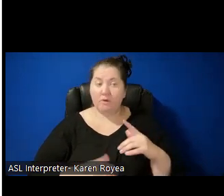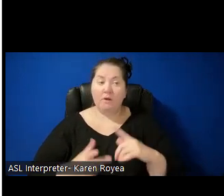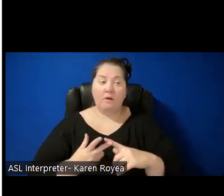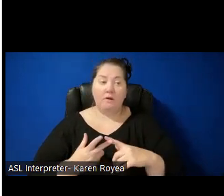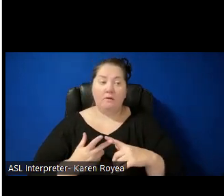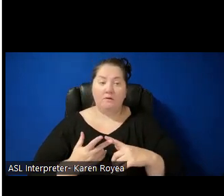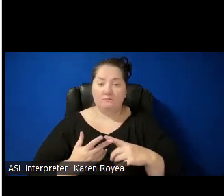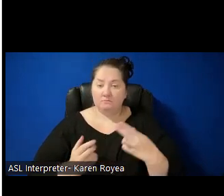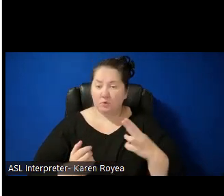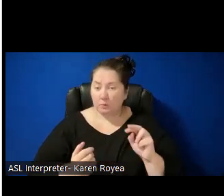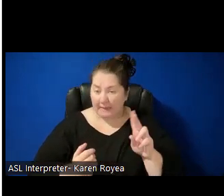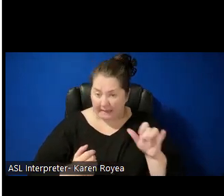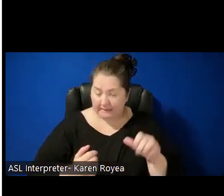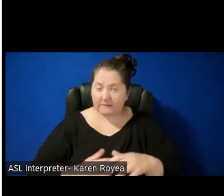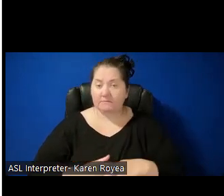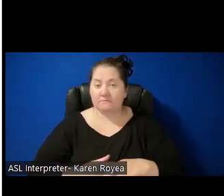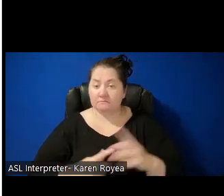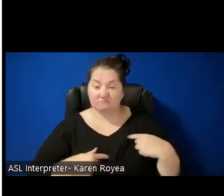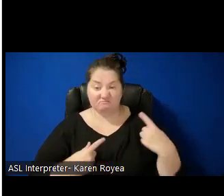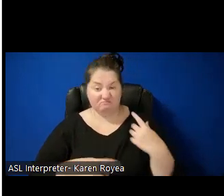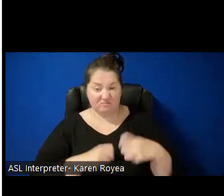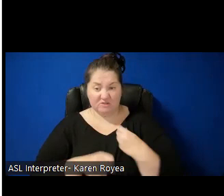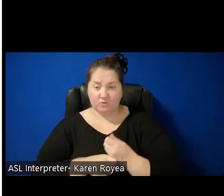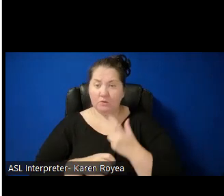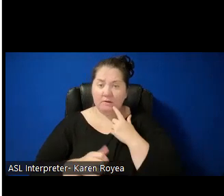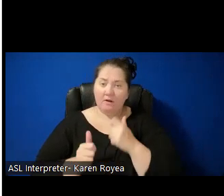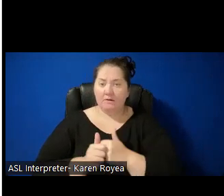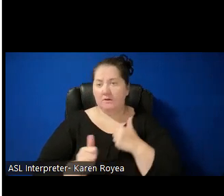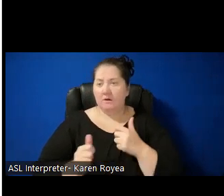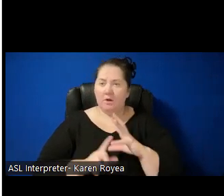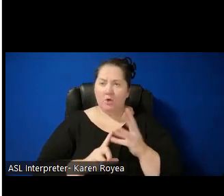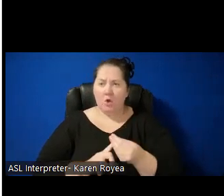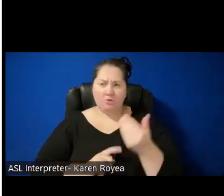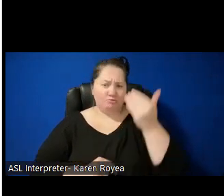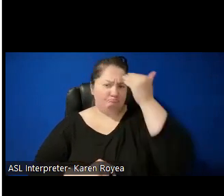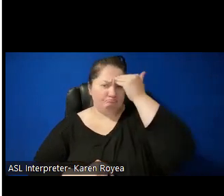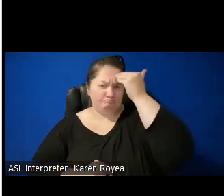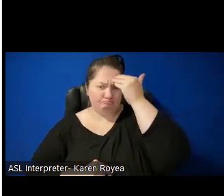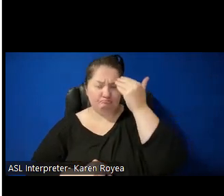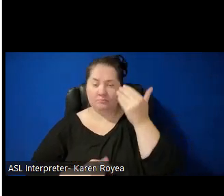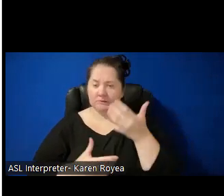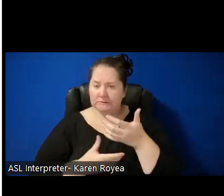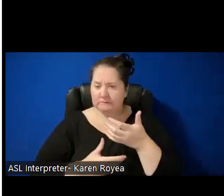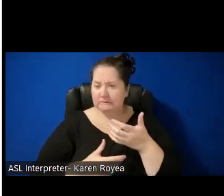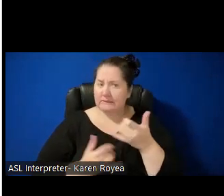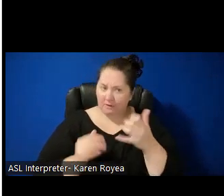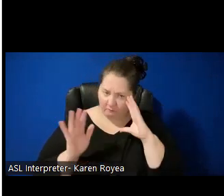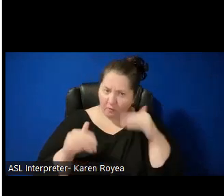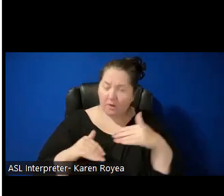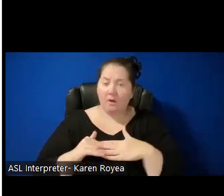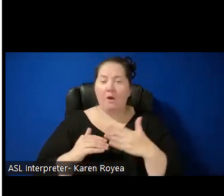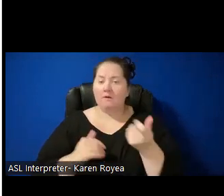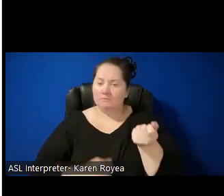humility. Probably in the last few years, we've kind of moved away from just being culturally competent to now focusing on getting